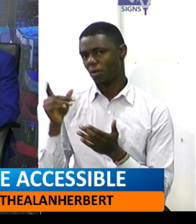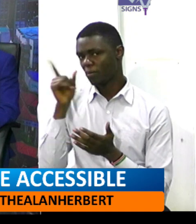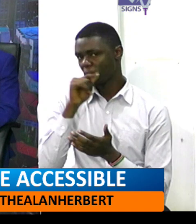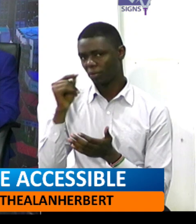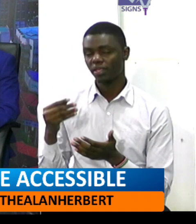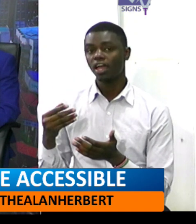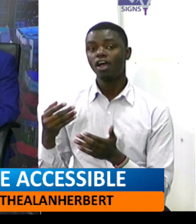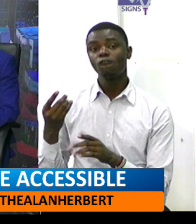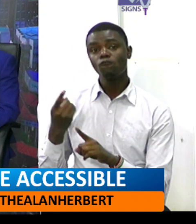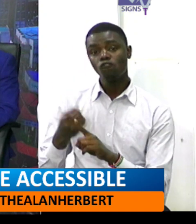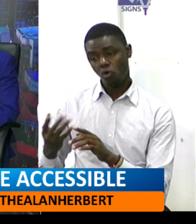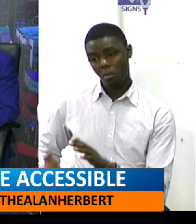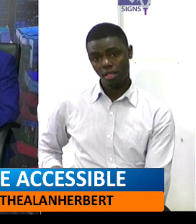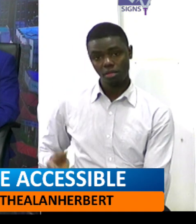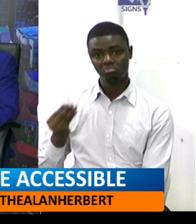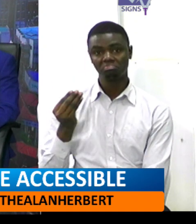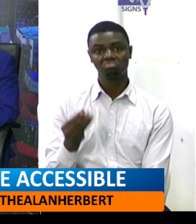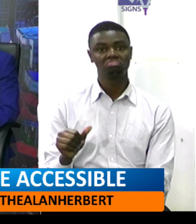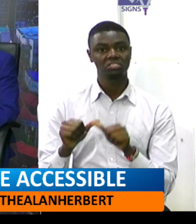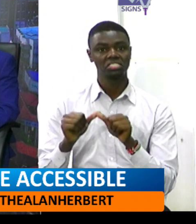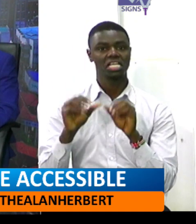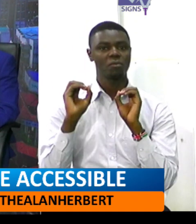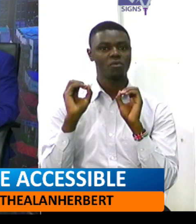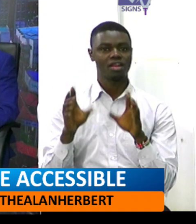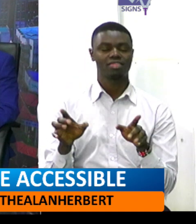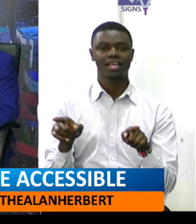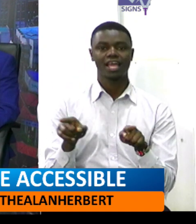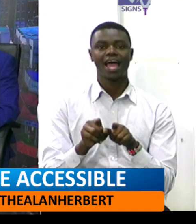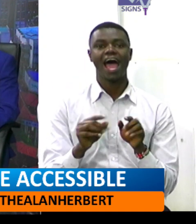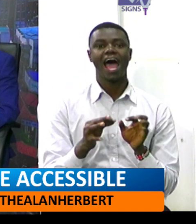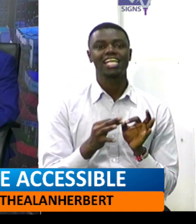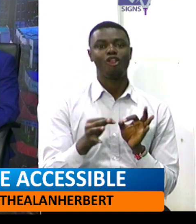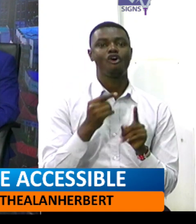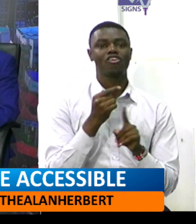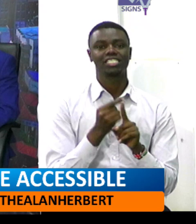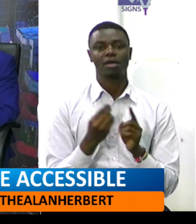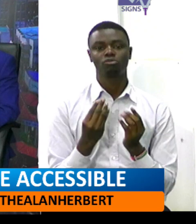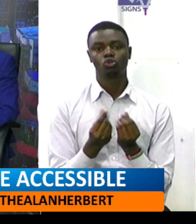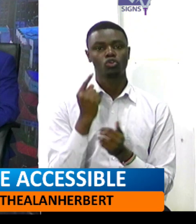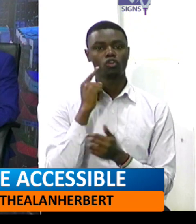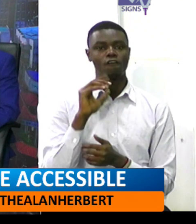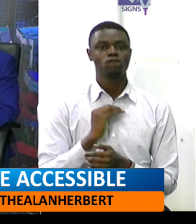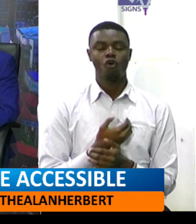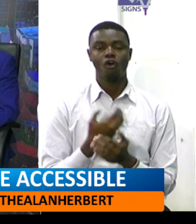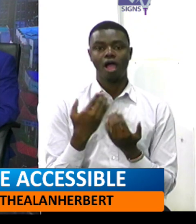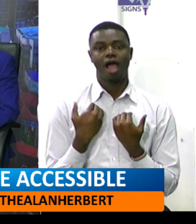pocket payment is not sustainable as a long-term solution for our health